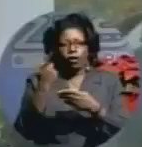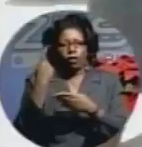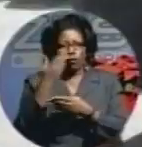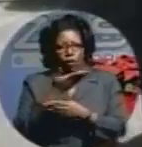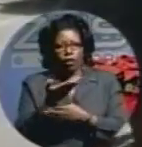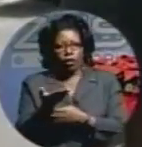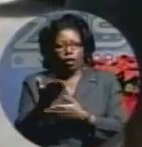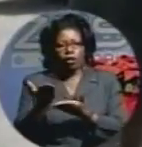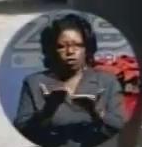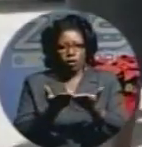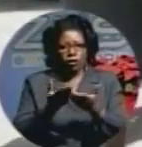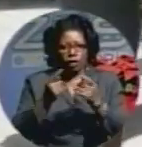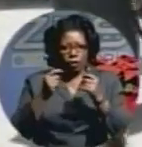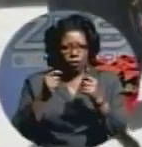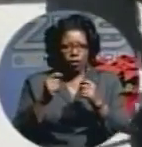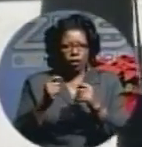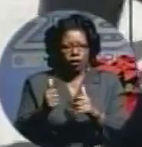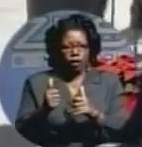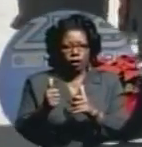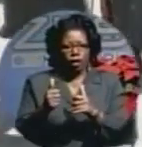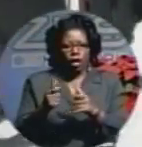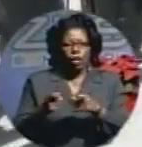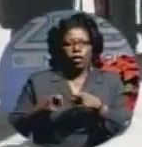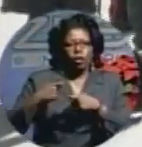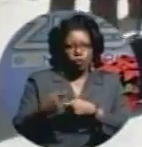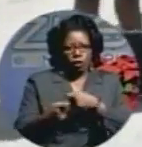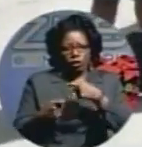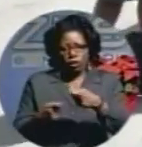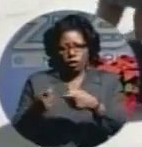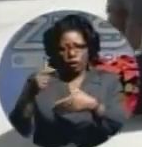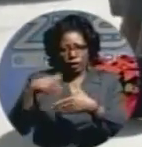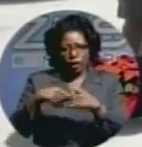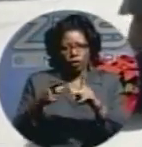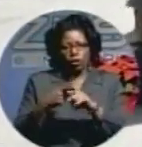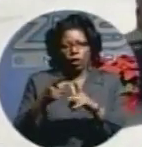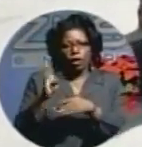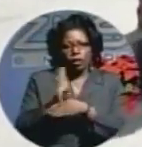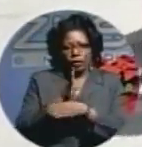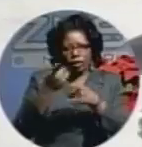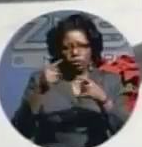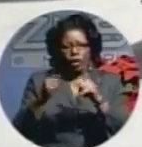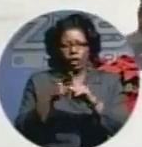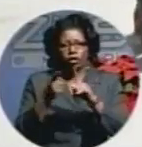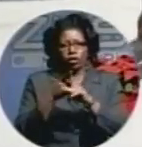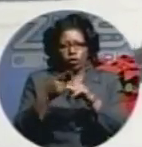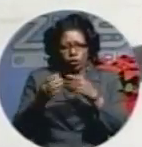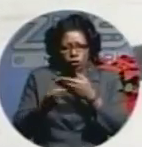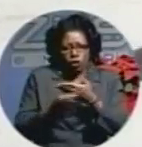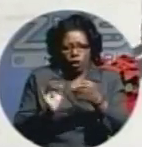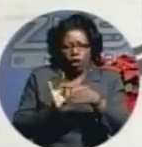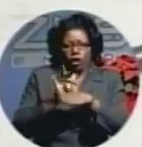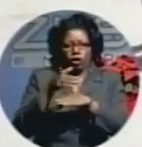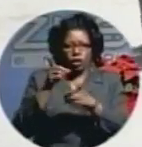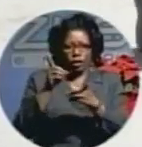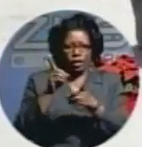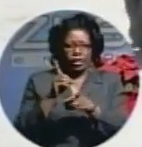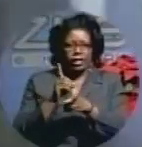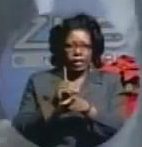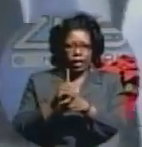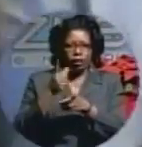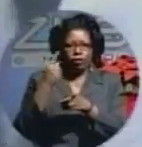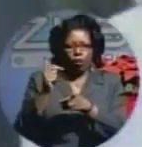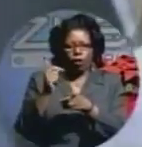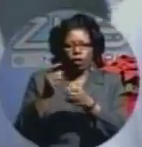Almost immediately, lead prosecutor Gavin Gaskins got down to the business of trying to secure an early date for the retrial,